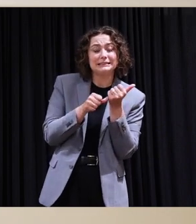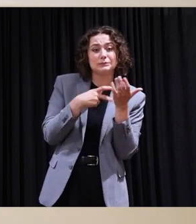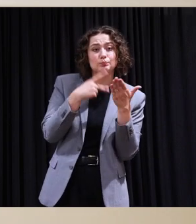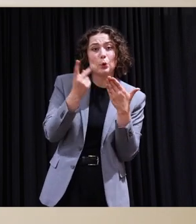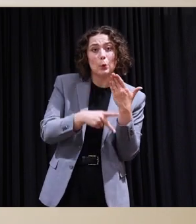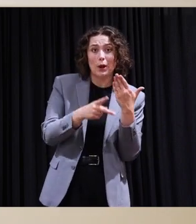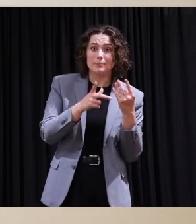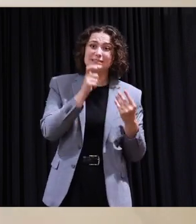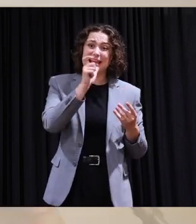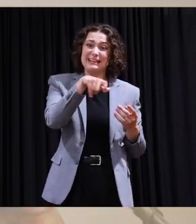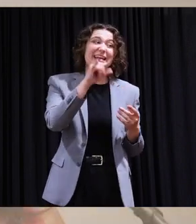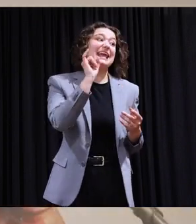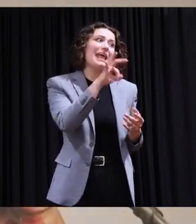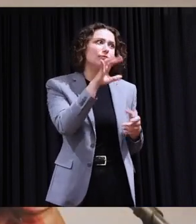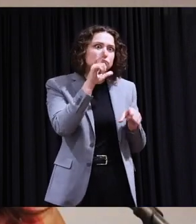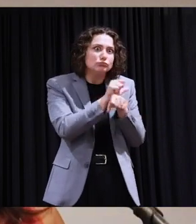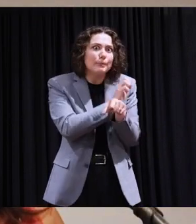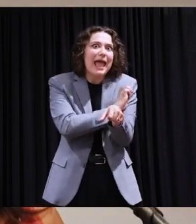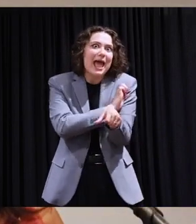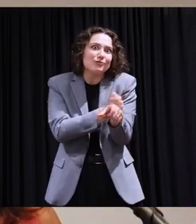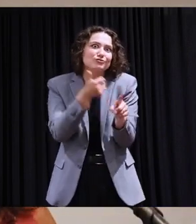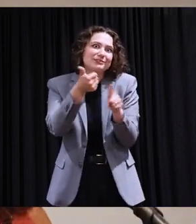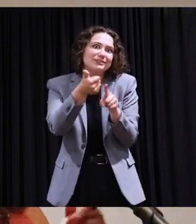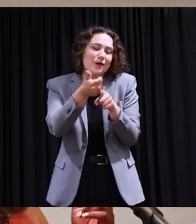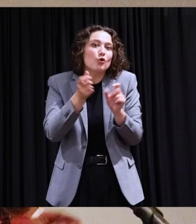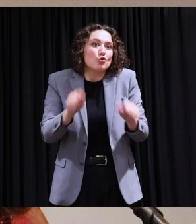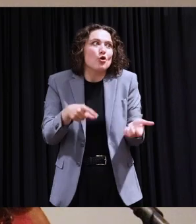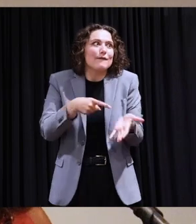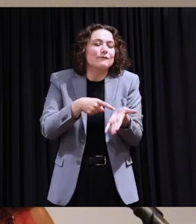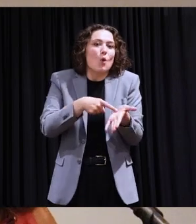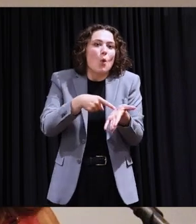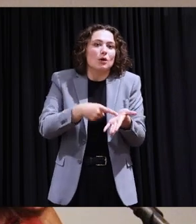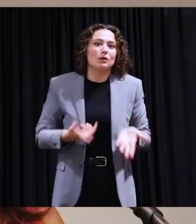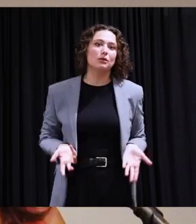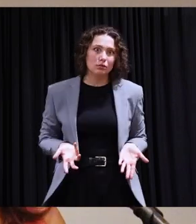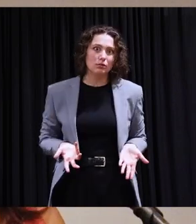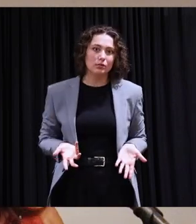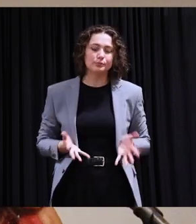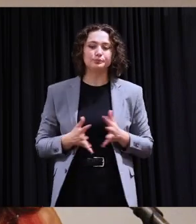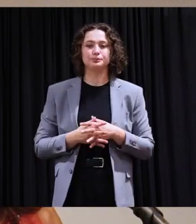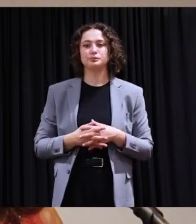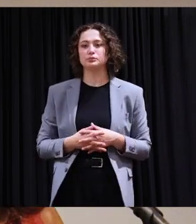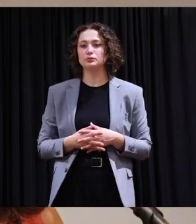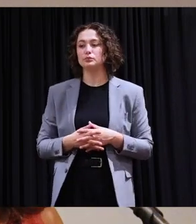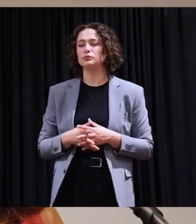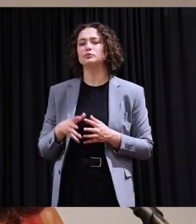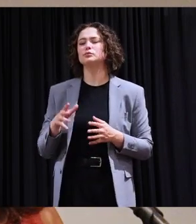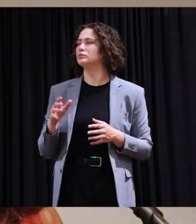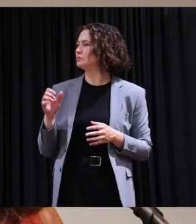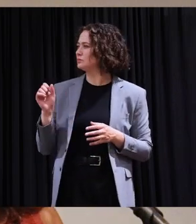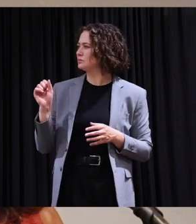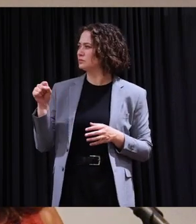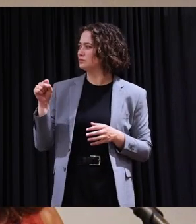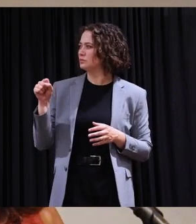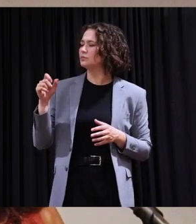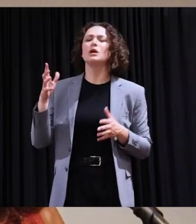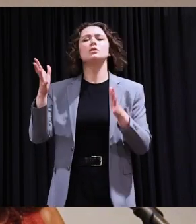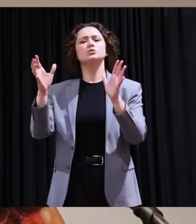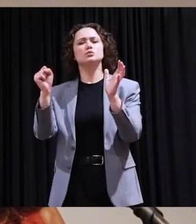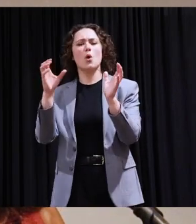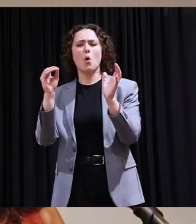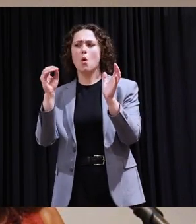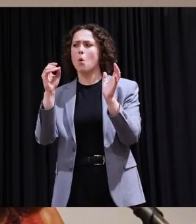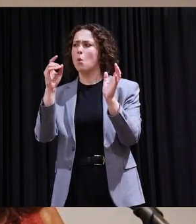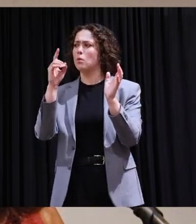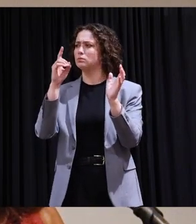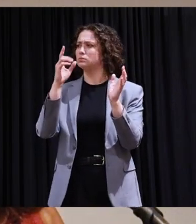again, it's just moving more upstream. Yeah, I think, you know what, let's move to some